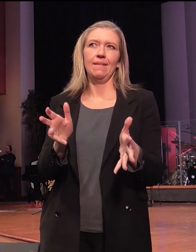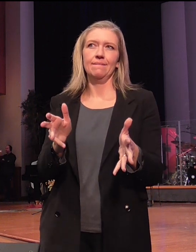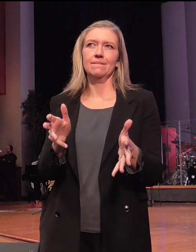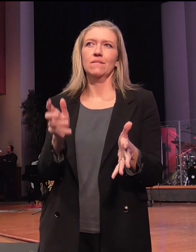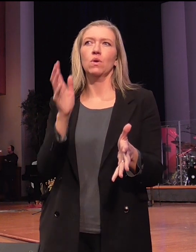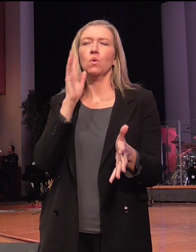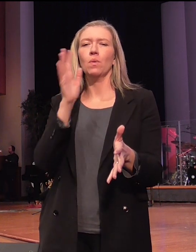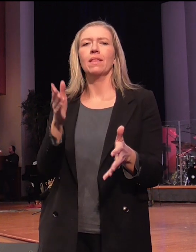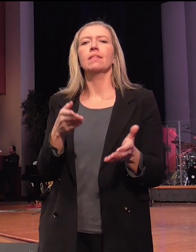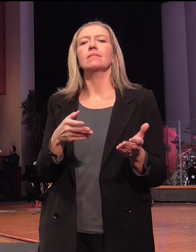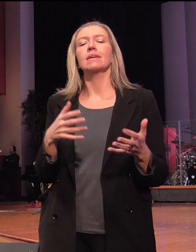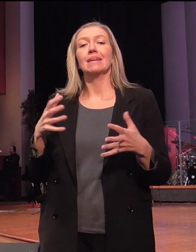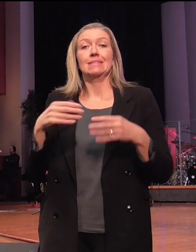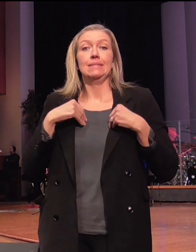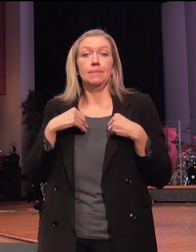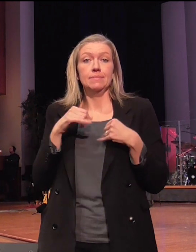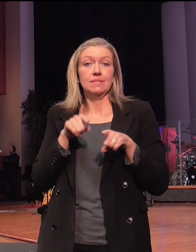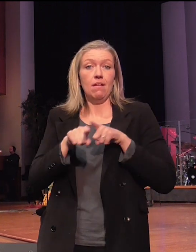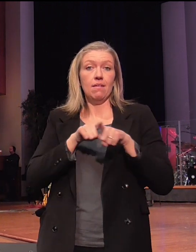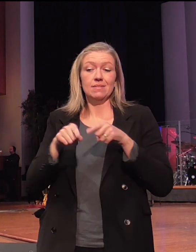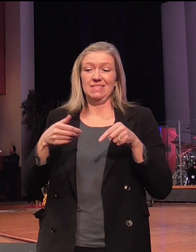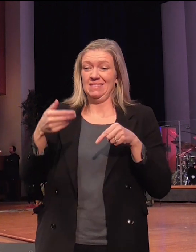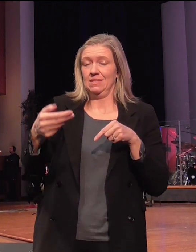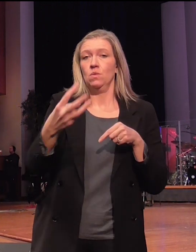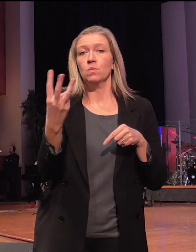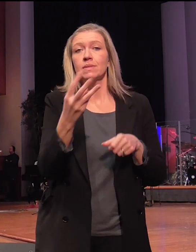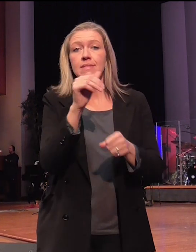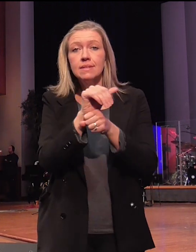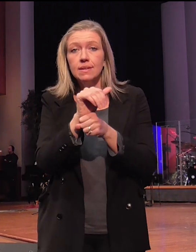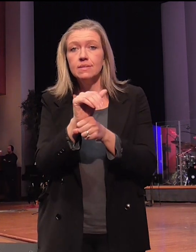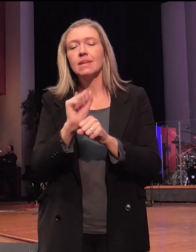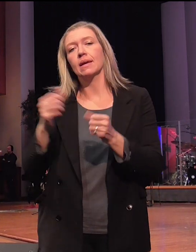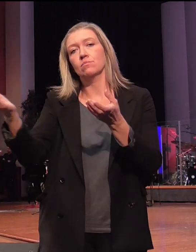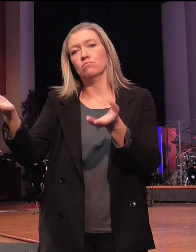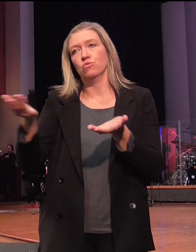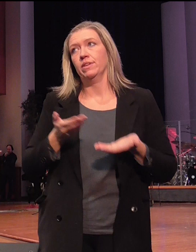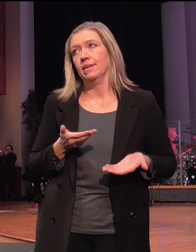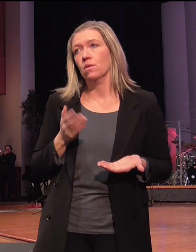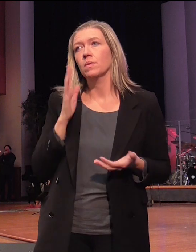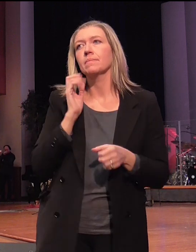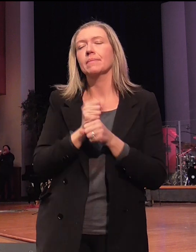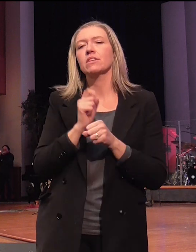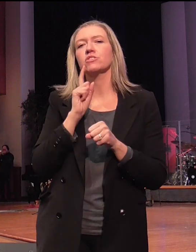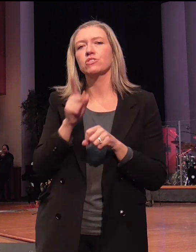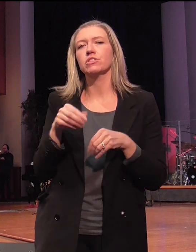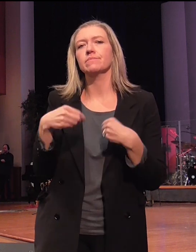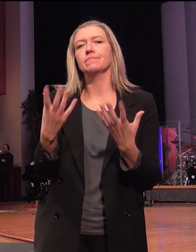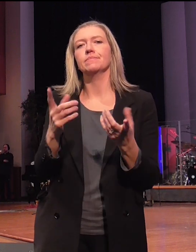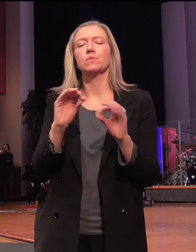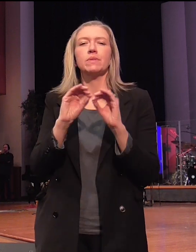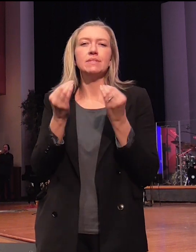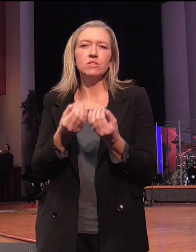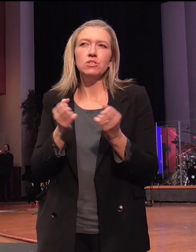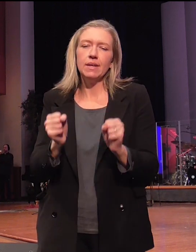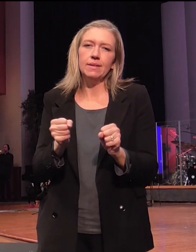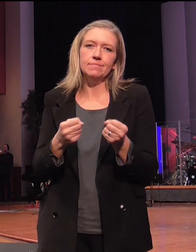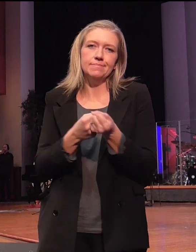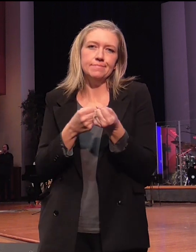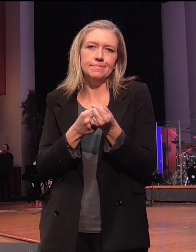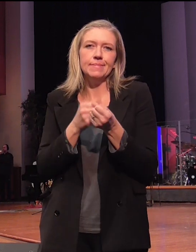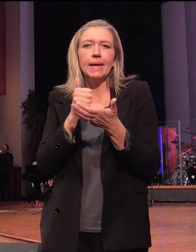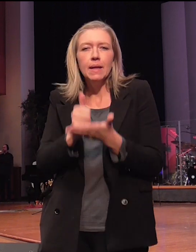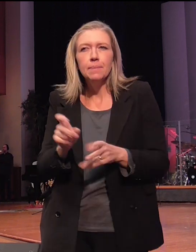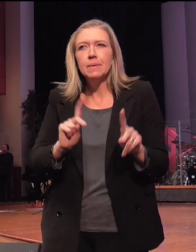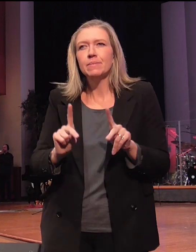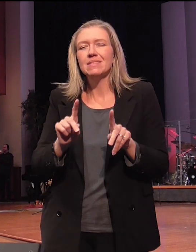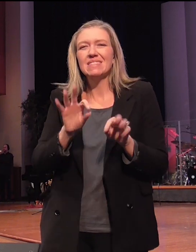socks through this Wednesday night. You can bring them into us, and we'll be making sure that they get to an organization that can help people's feet stay nice